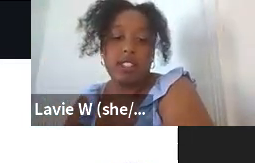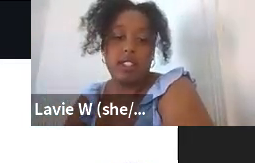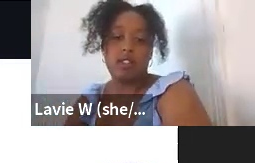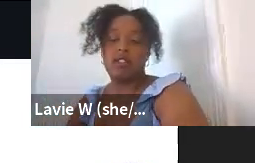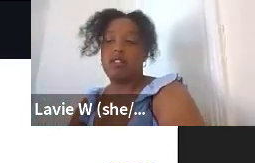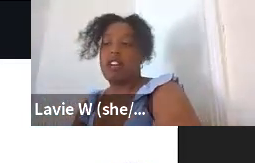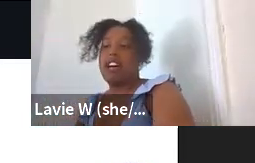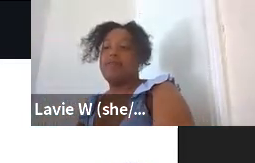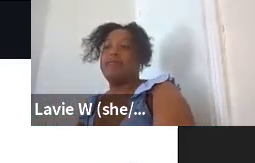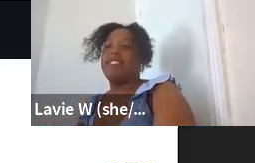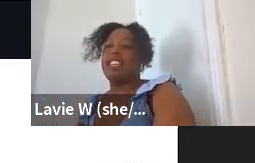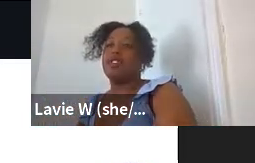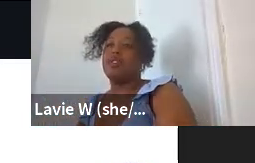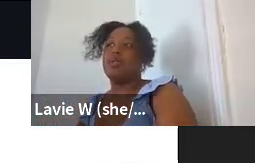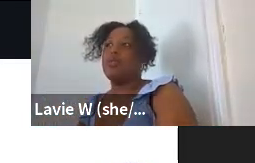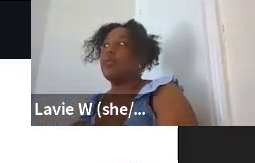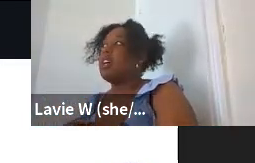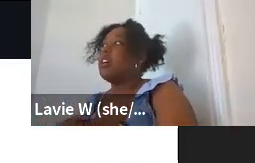point